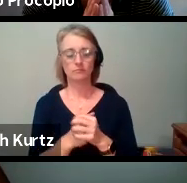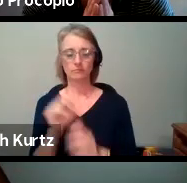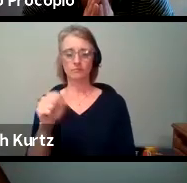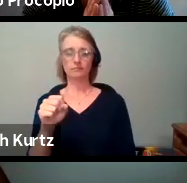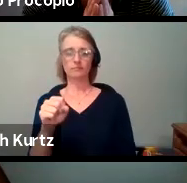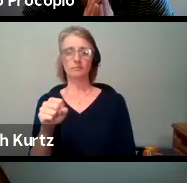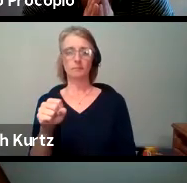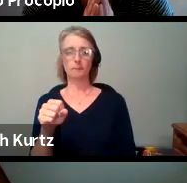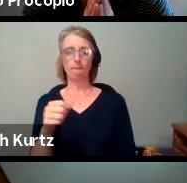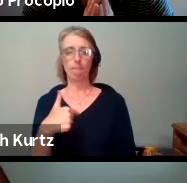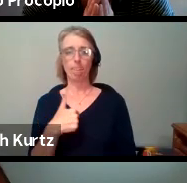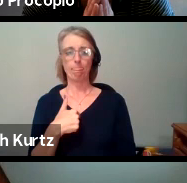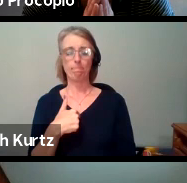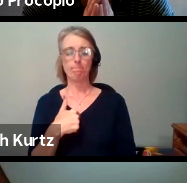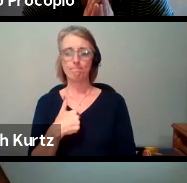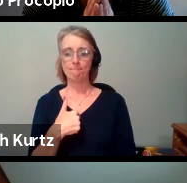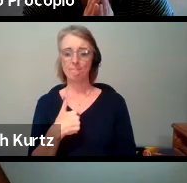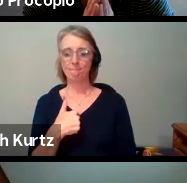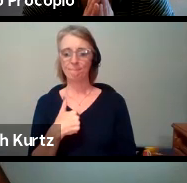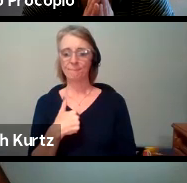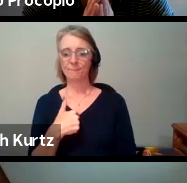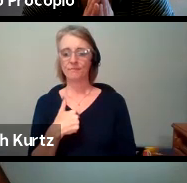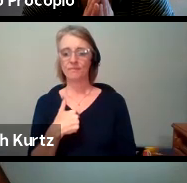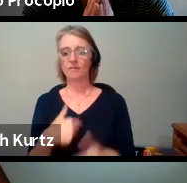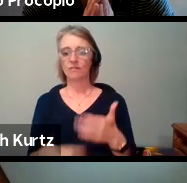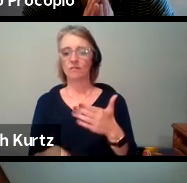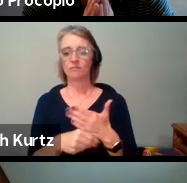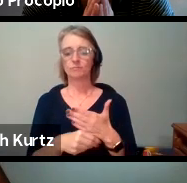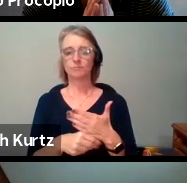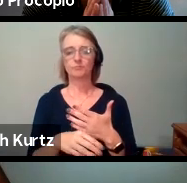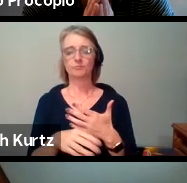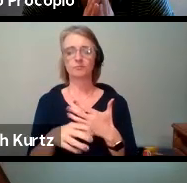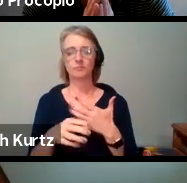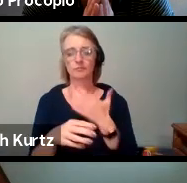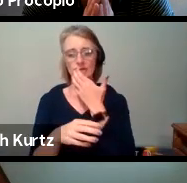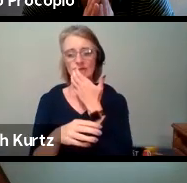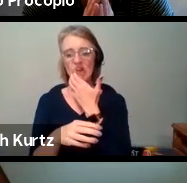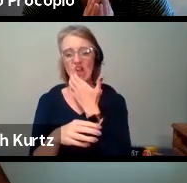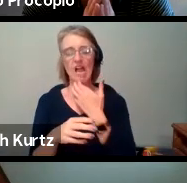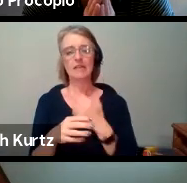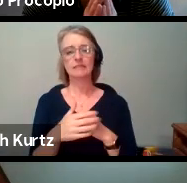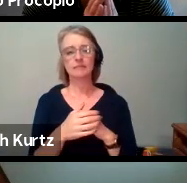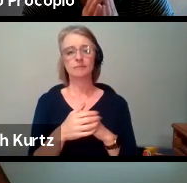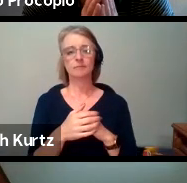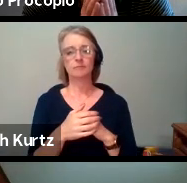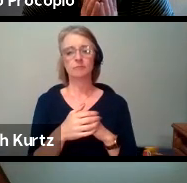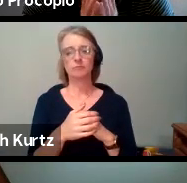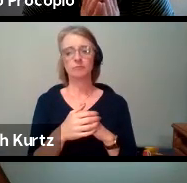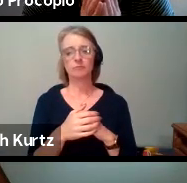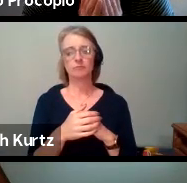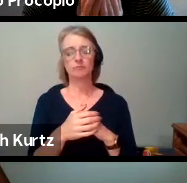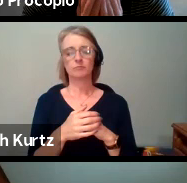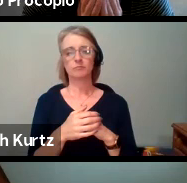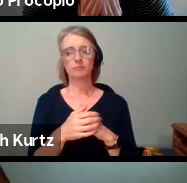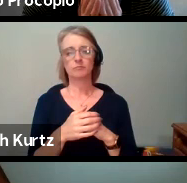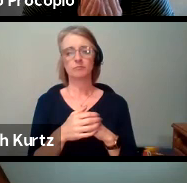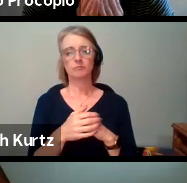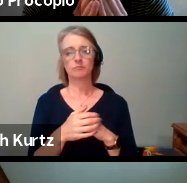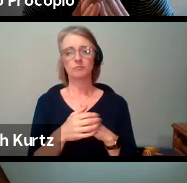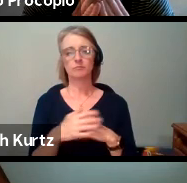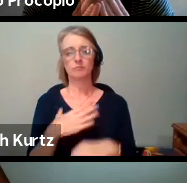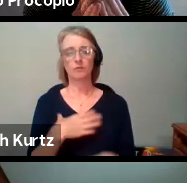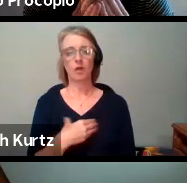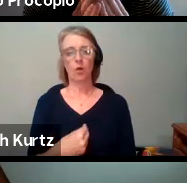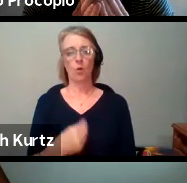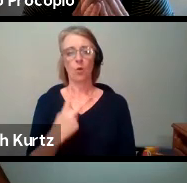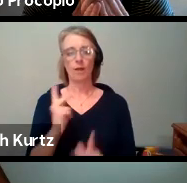Yeah, I just wanted to piggyback off of what Broderick said. You know, he said white people